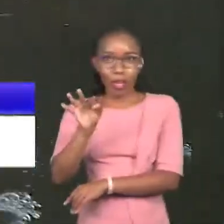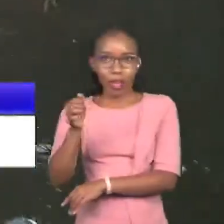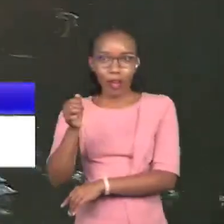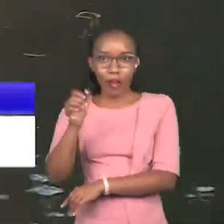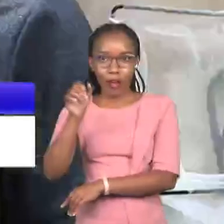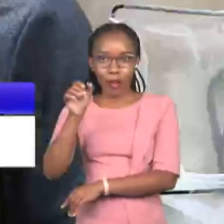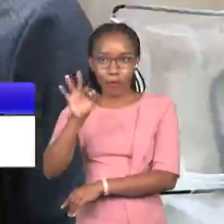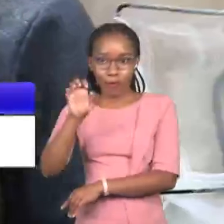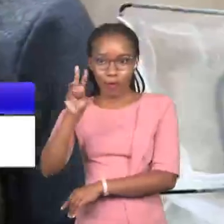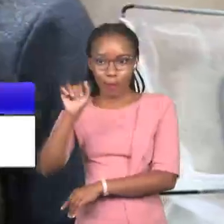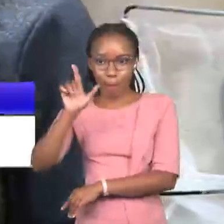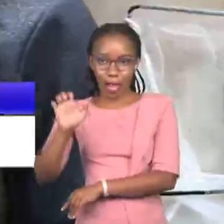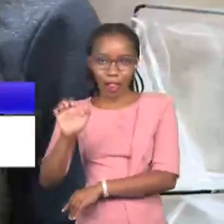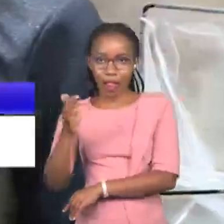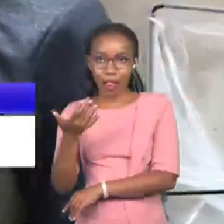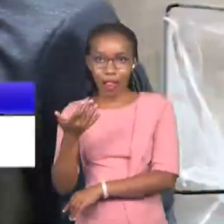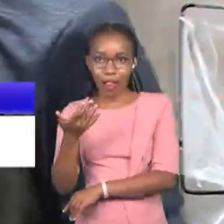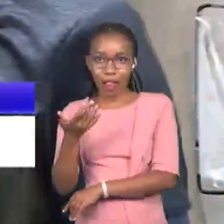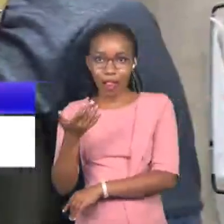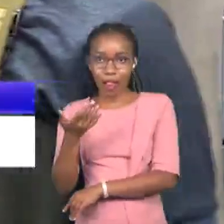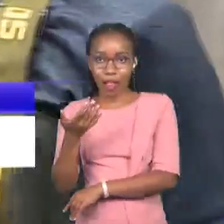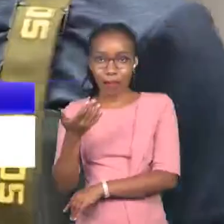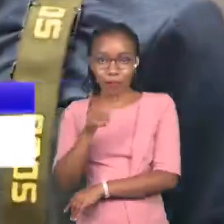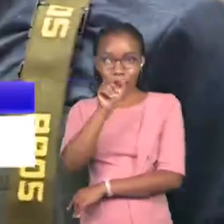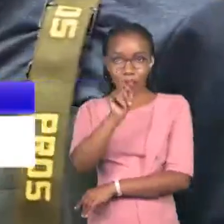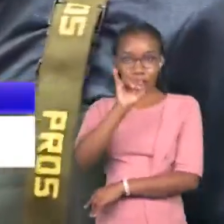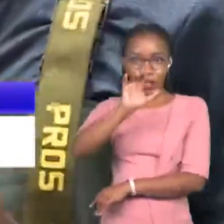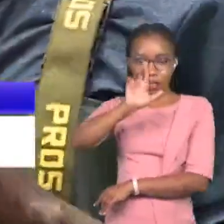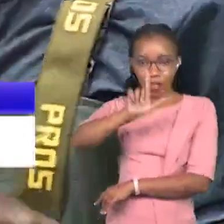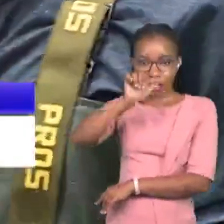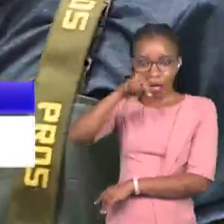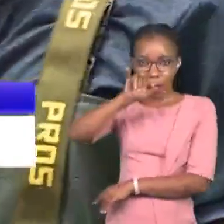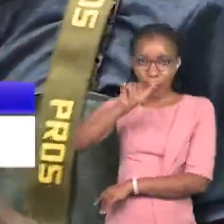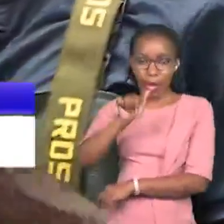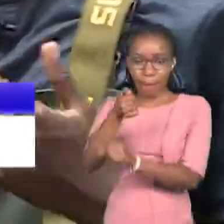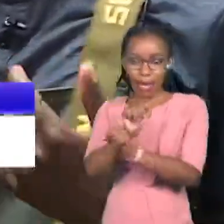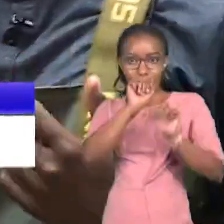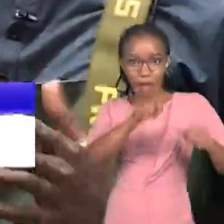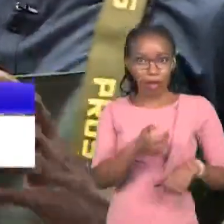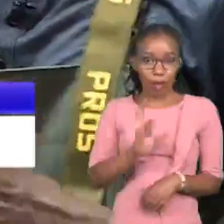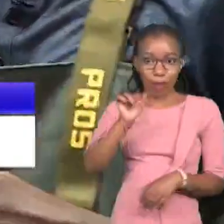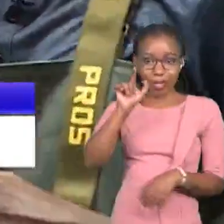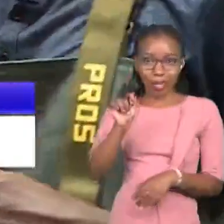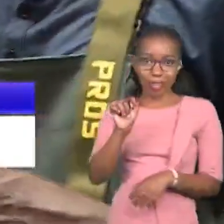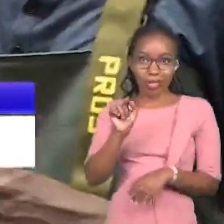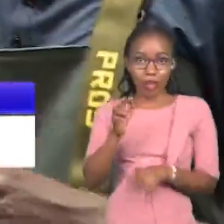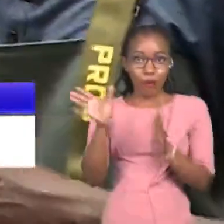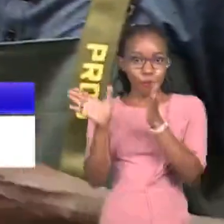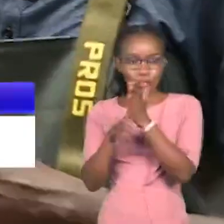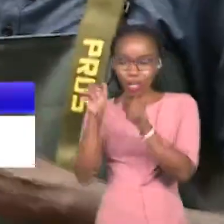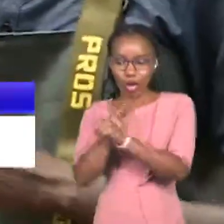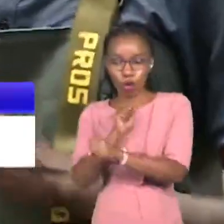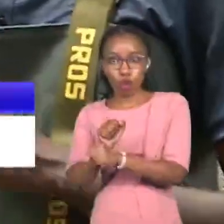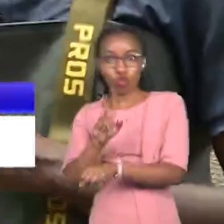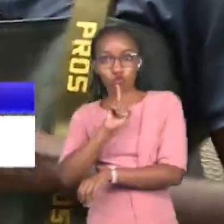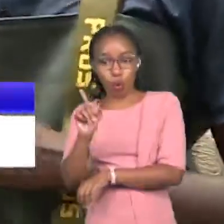So tilapia can reproduce in man-made system. Catfish cannot reproduce in man-made system. So as a